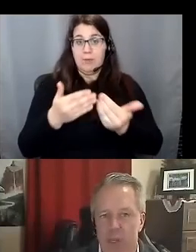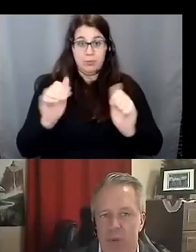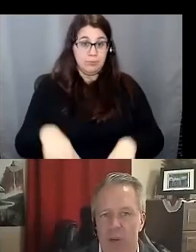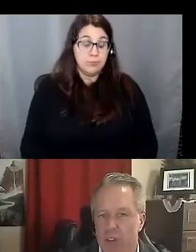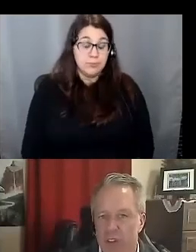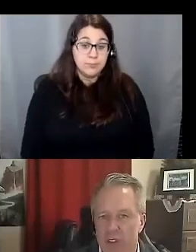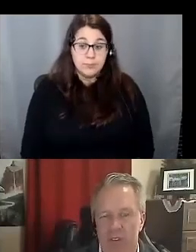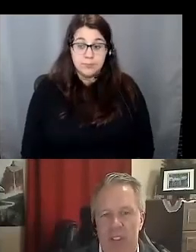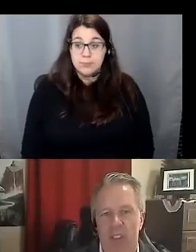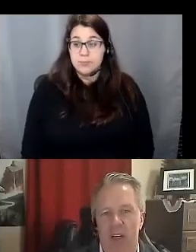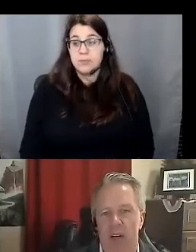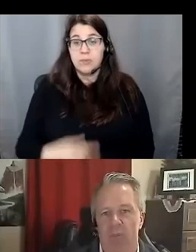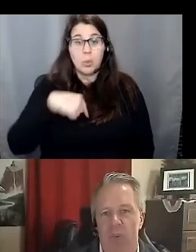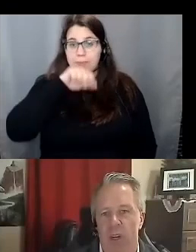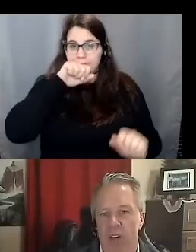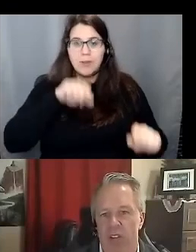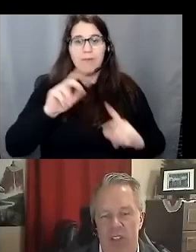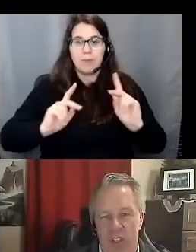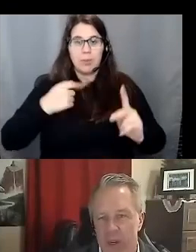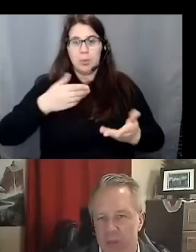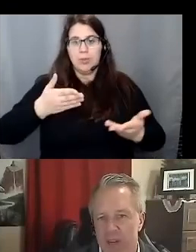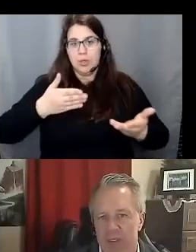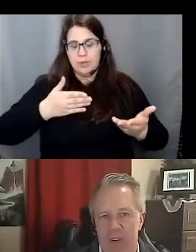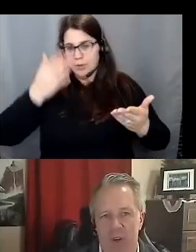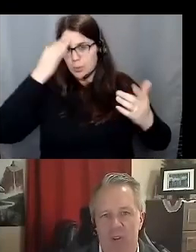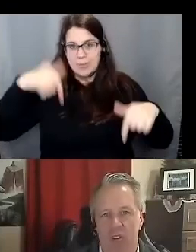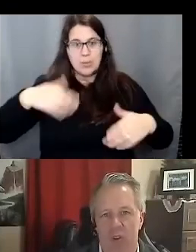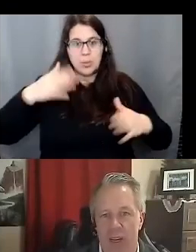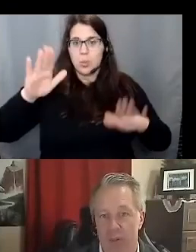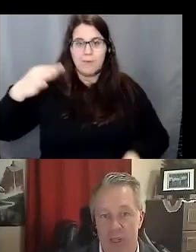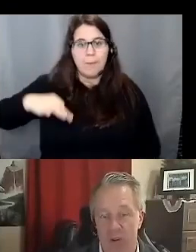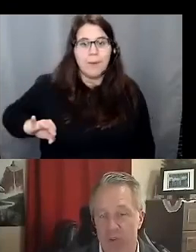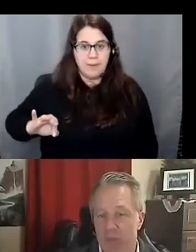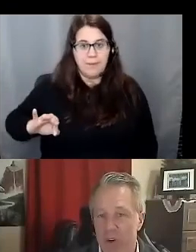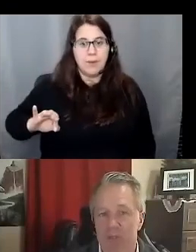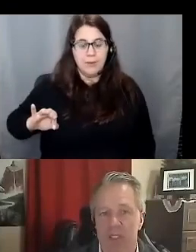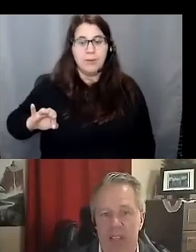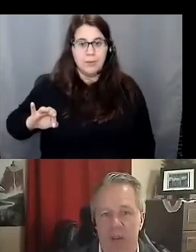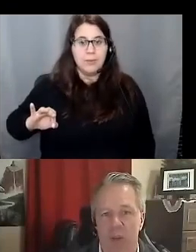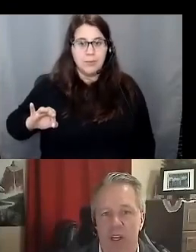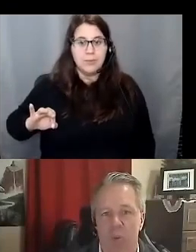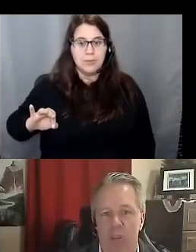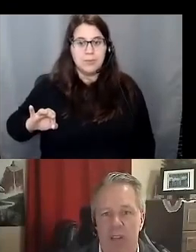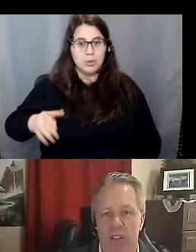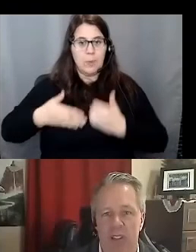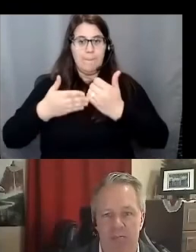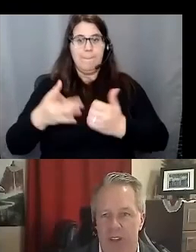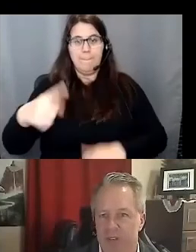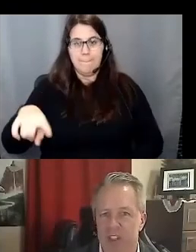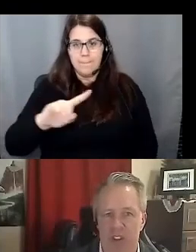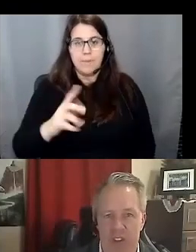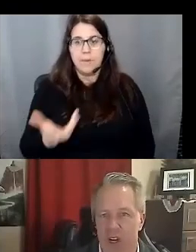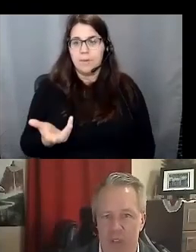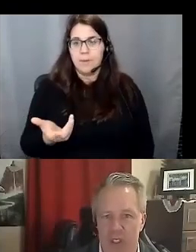the people that we serve. We know this is such a great benefit for those who it can be helpful for, and really hope that